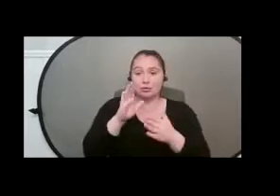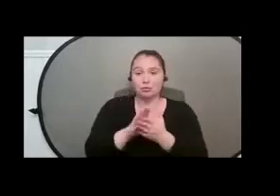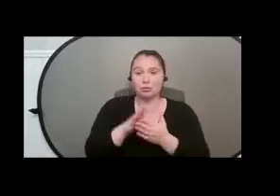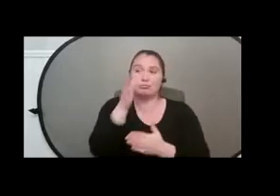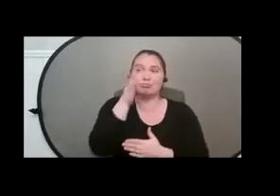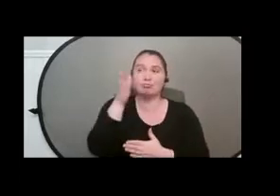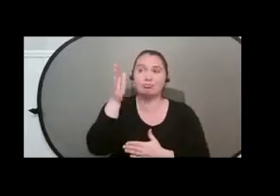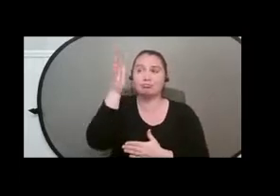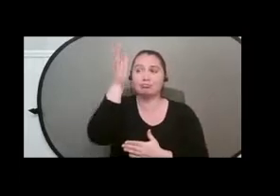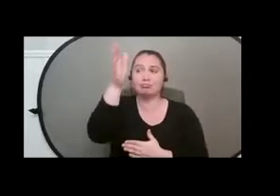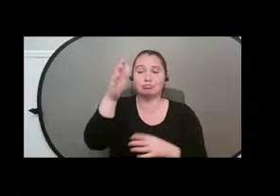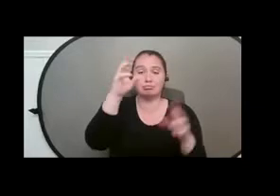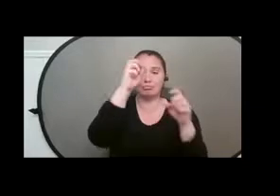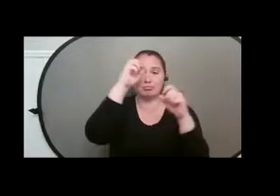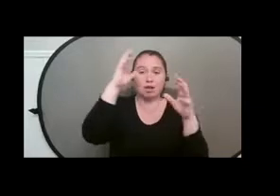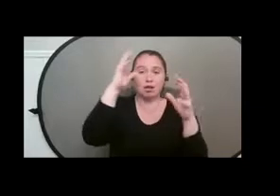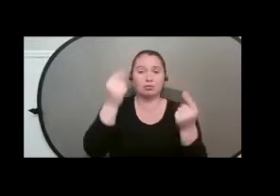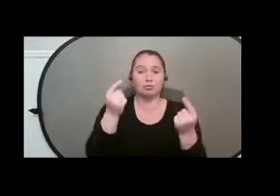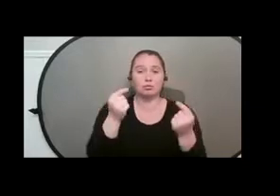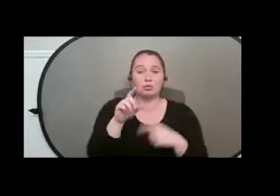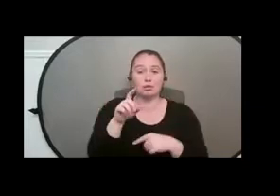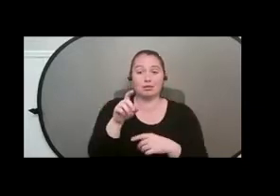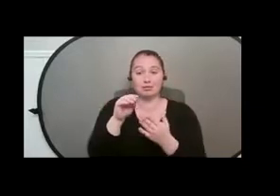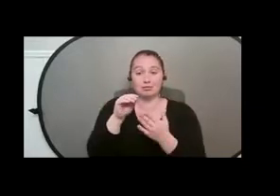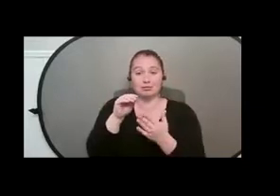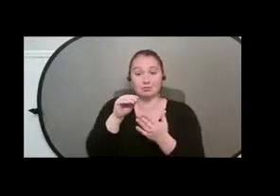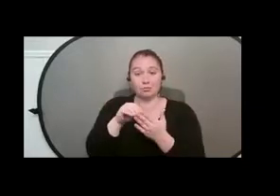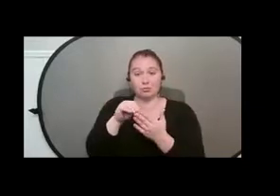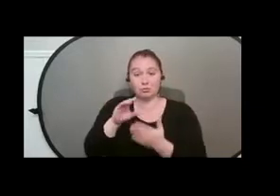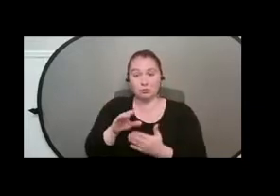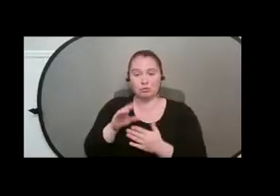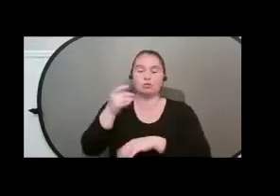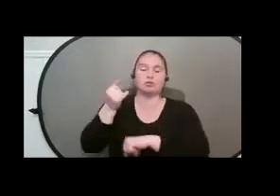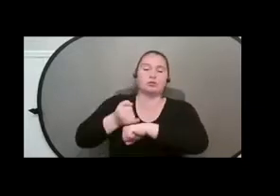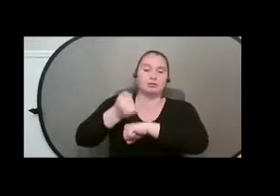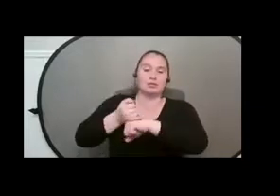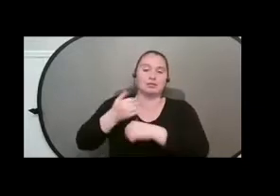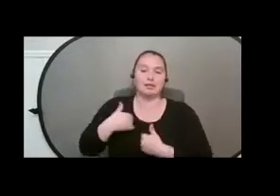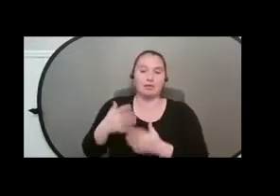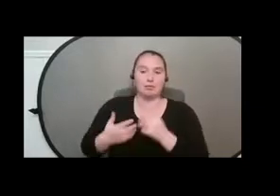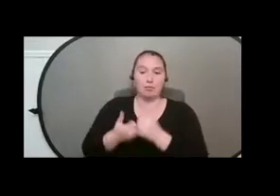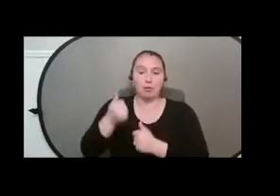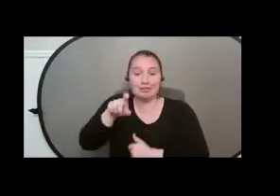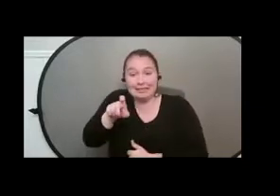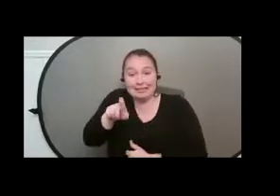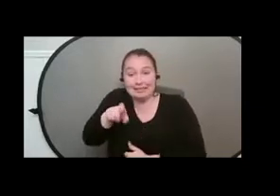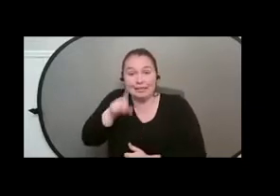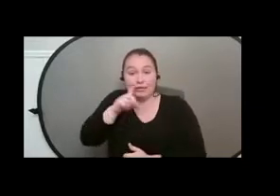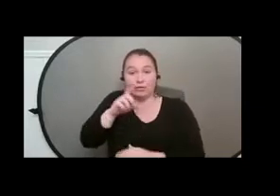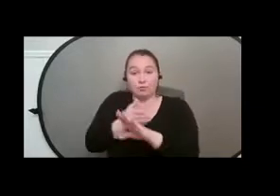about addressing the schools with the highest need, being able to provide additional education support staff and